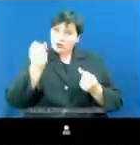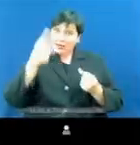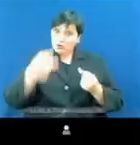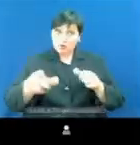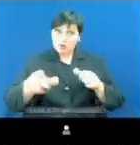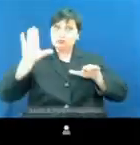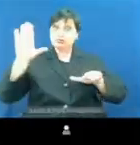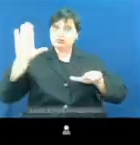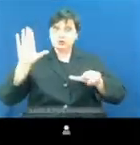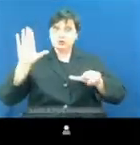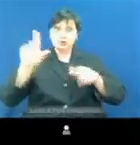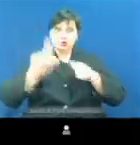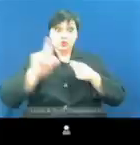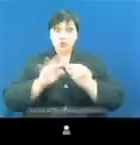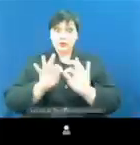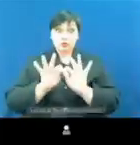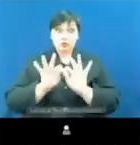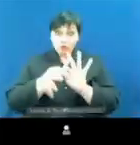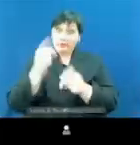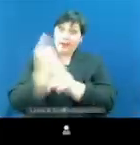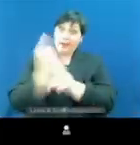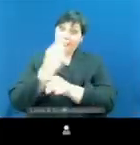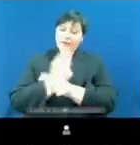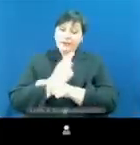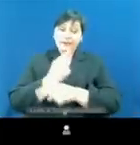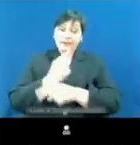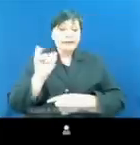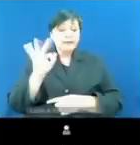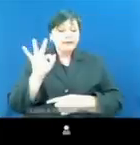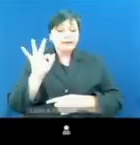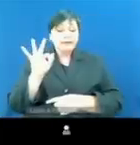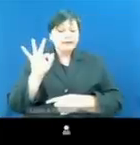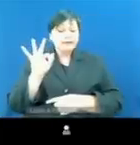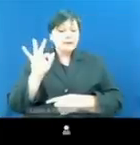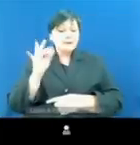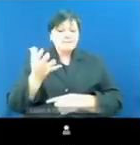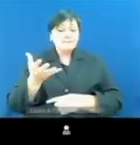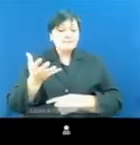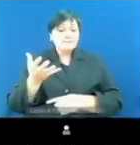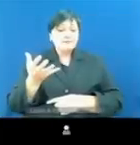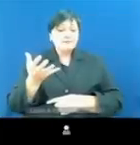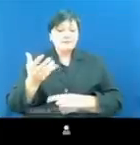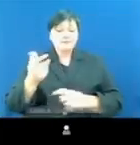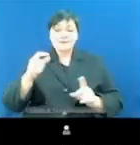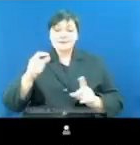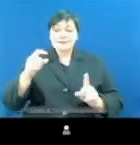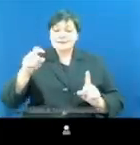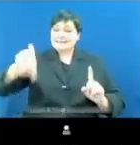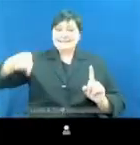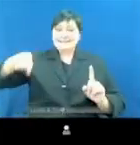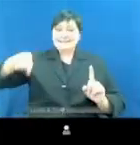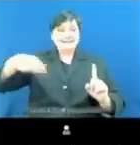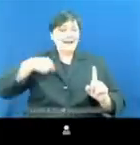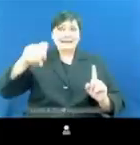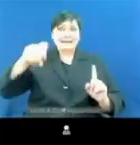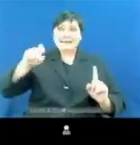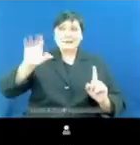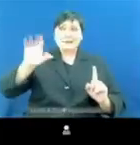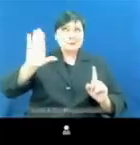a need that is, if it is indicated that you need to interrupt or interject in order